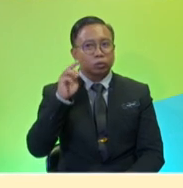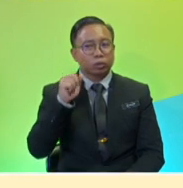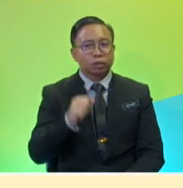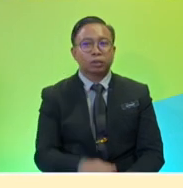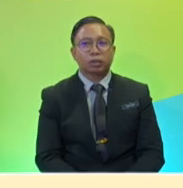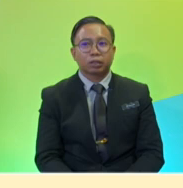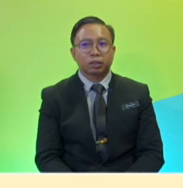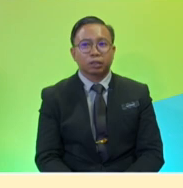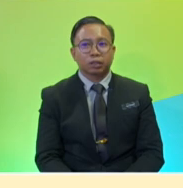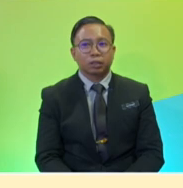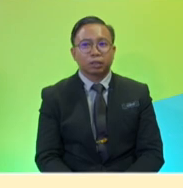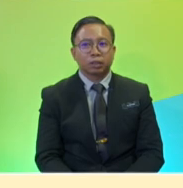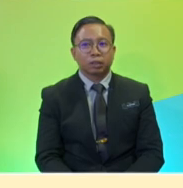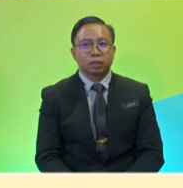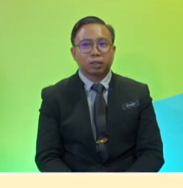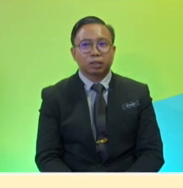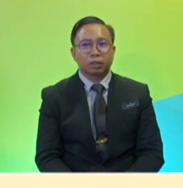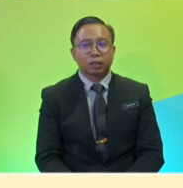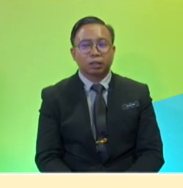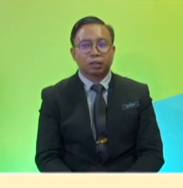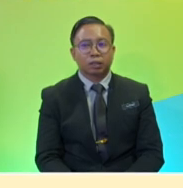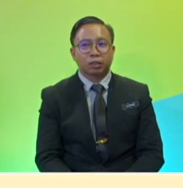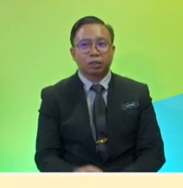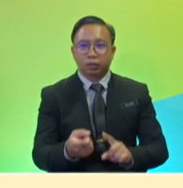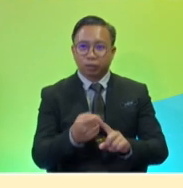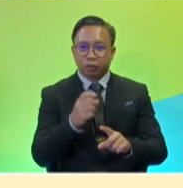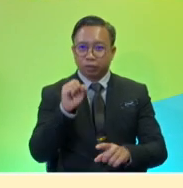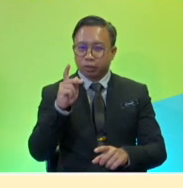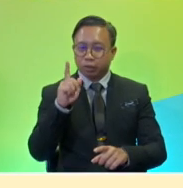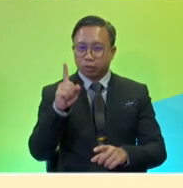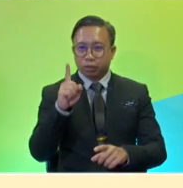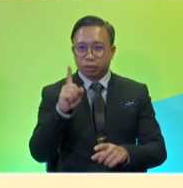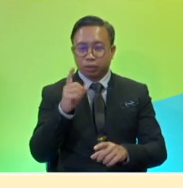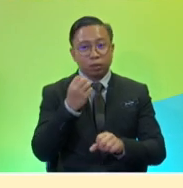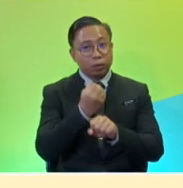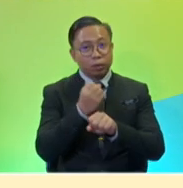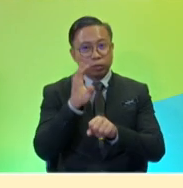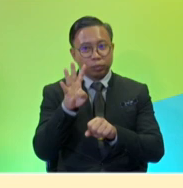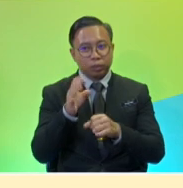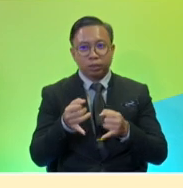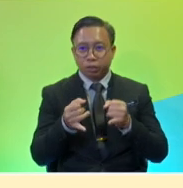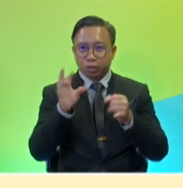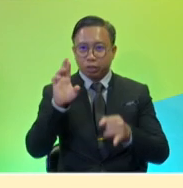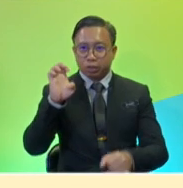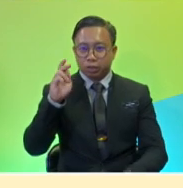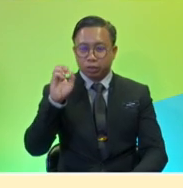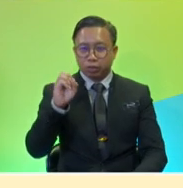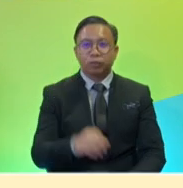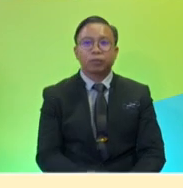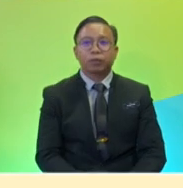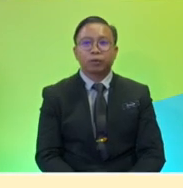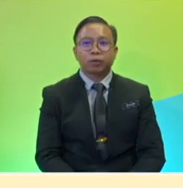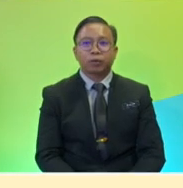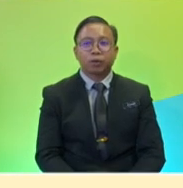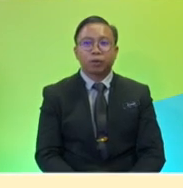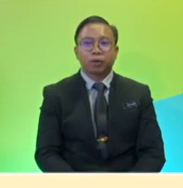Hi, Kaisara. From all three, from SK1 Batu 4 Jalan Ipoh. Okay. And the last one would be Raksha